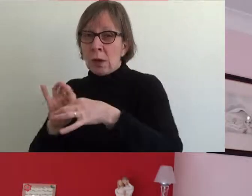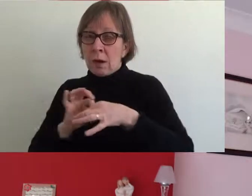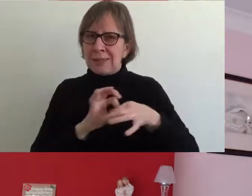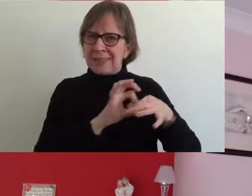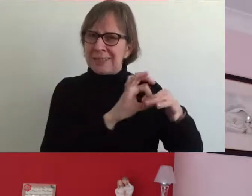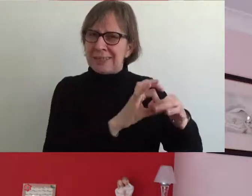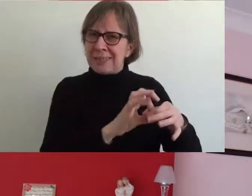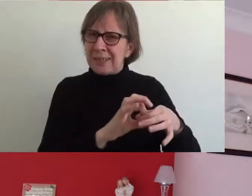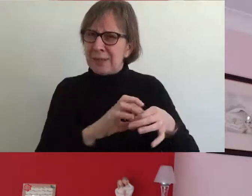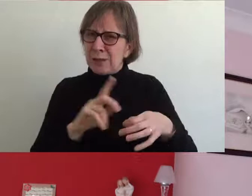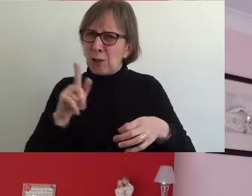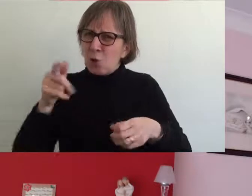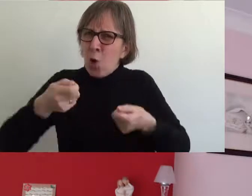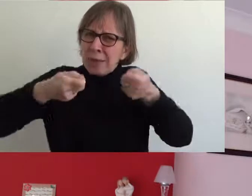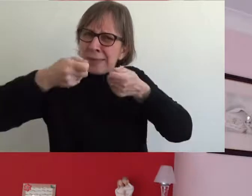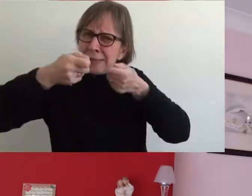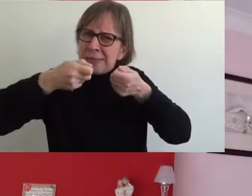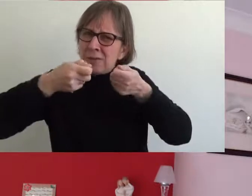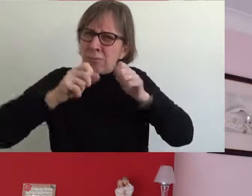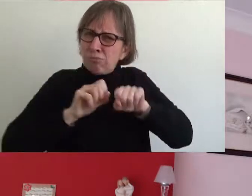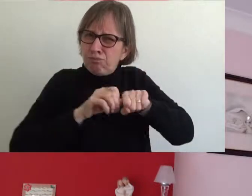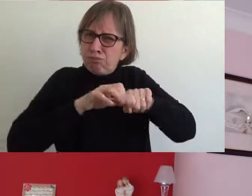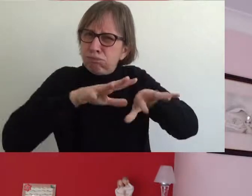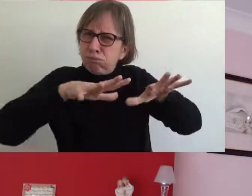built here on earth as in heaven.